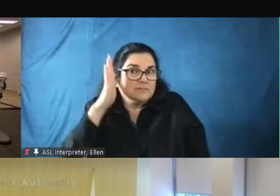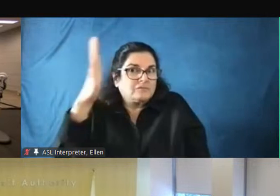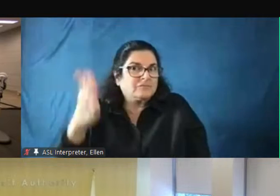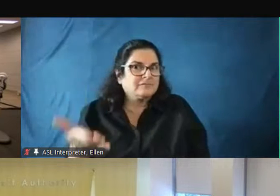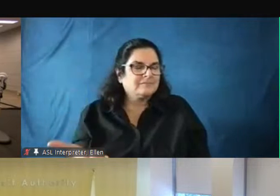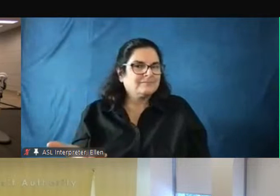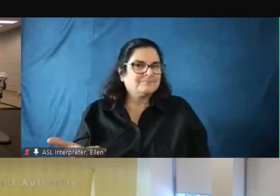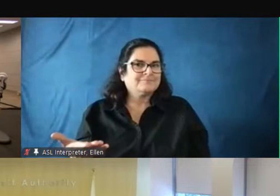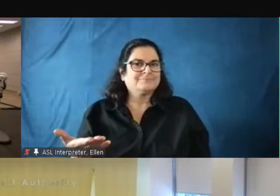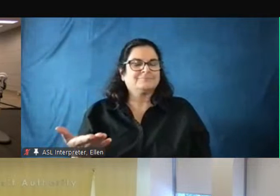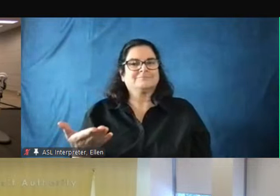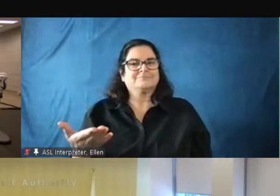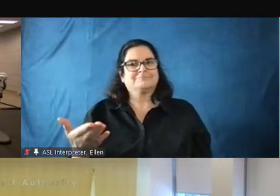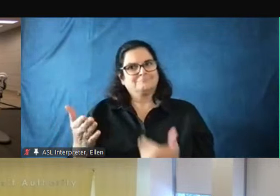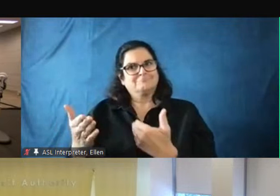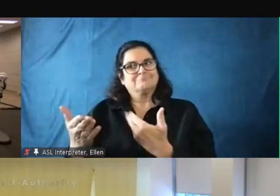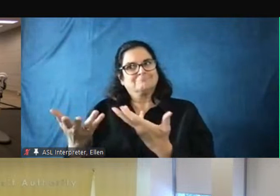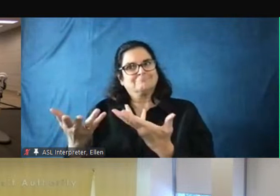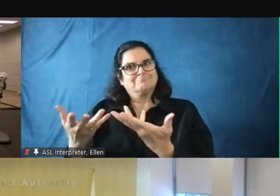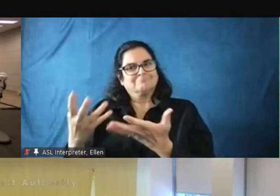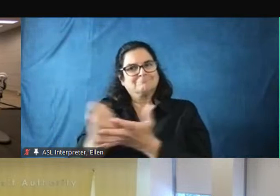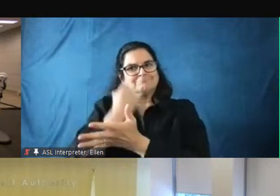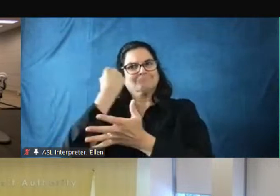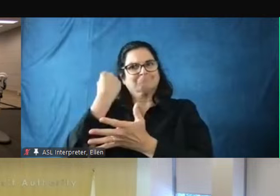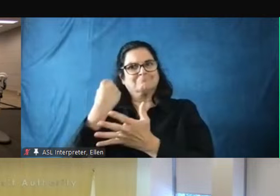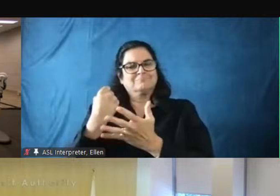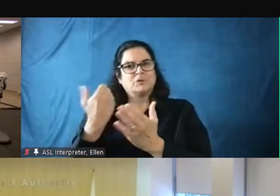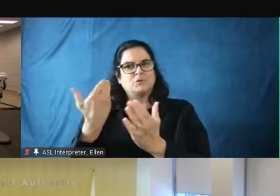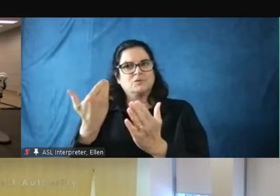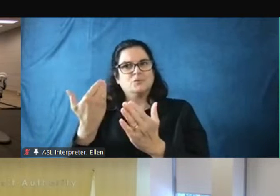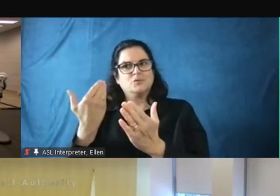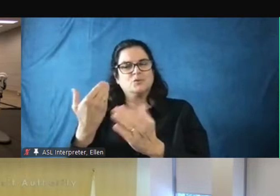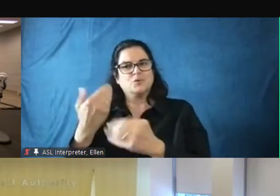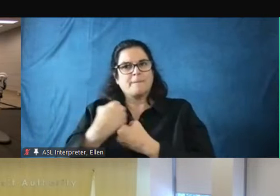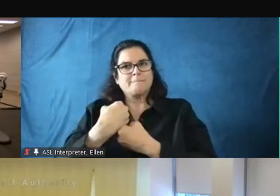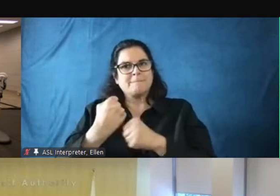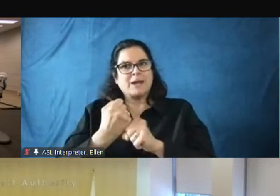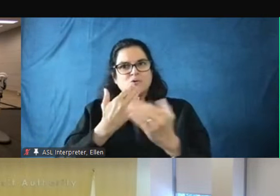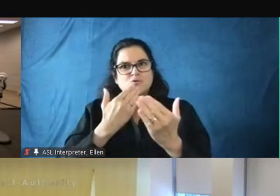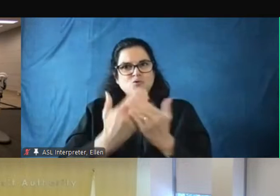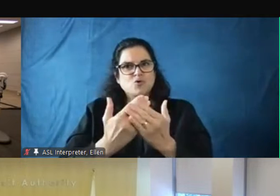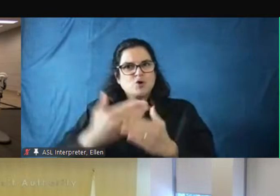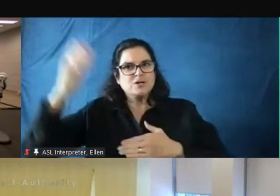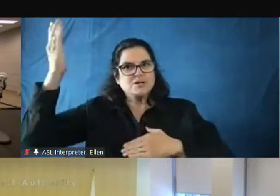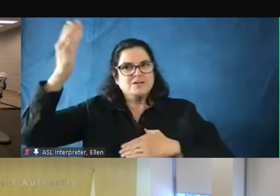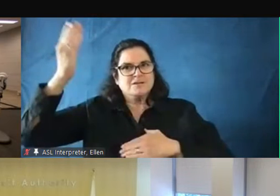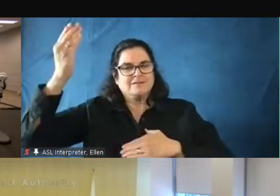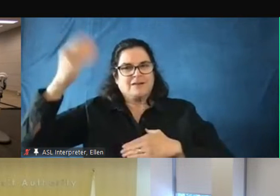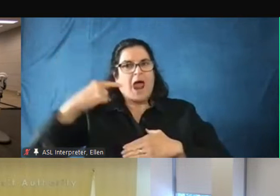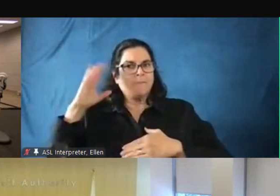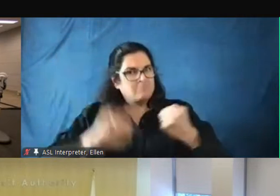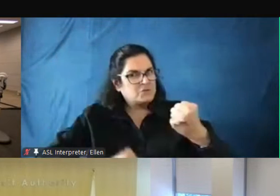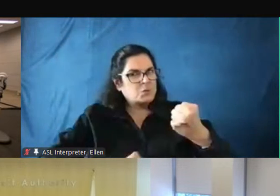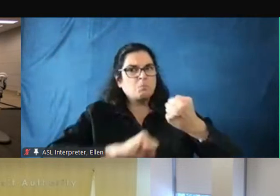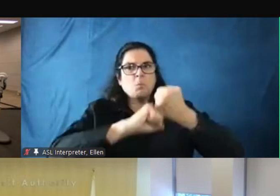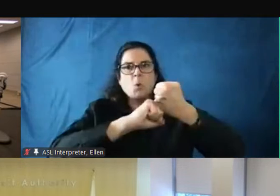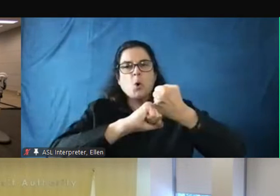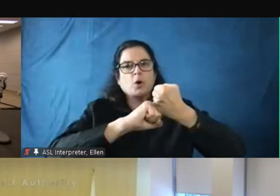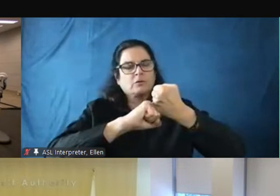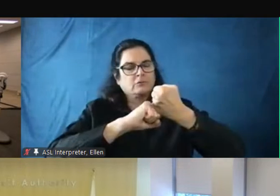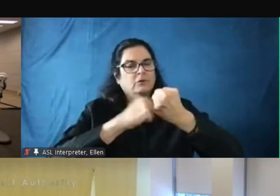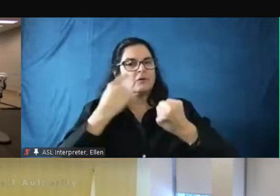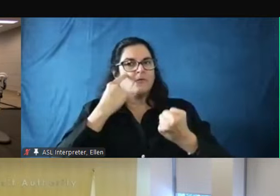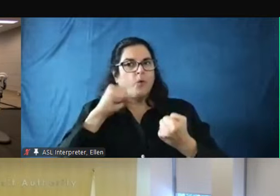necessary to make a strong case. And again, offer myself for any support on that front. I think we have a